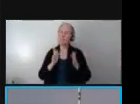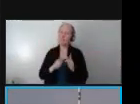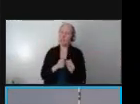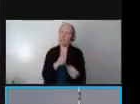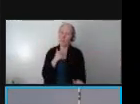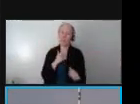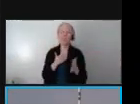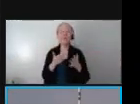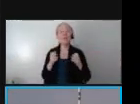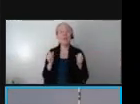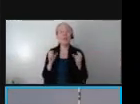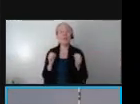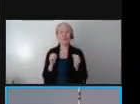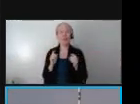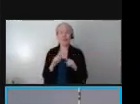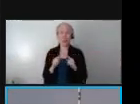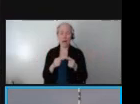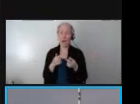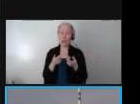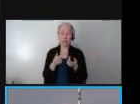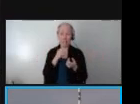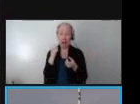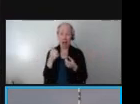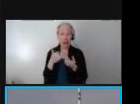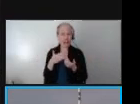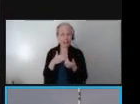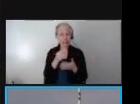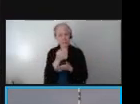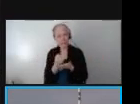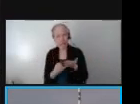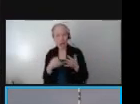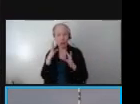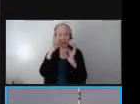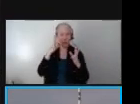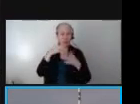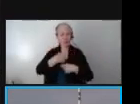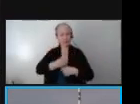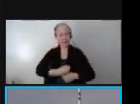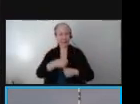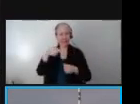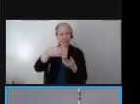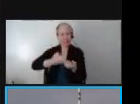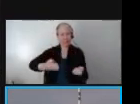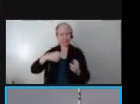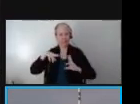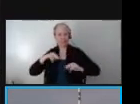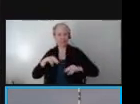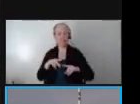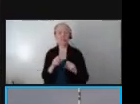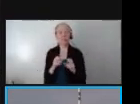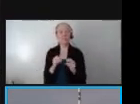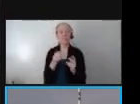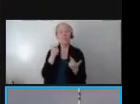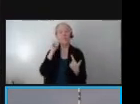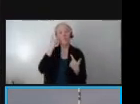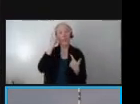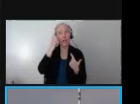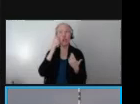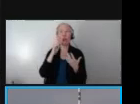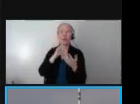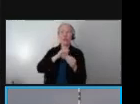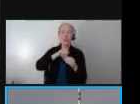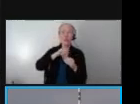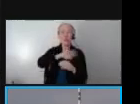it's not easy to engineer and to design. And so I think as we push further and further out back to the moon, on